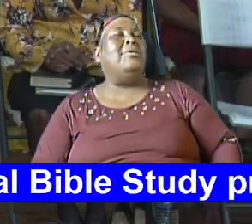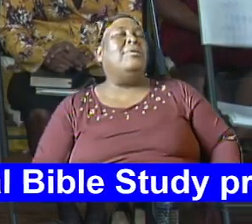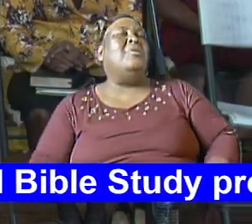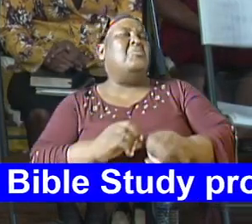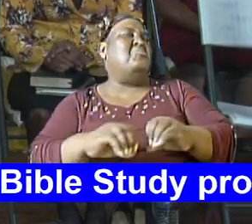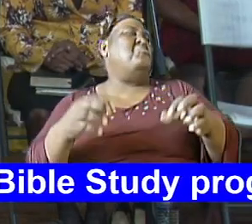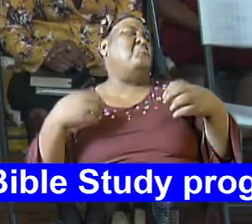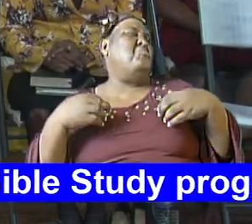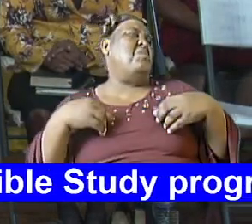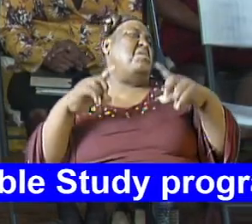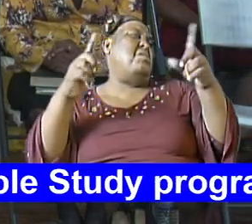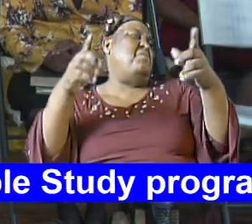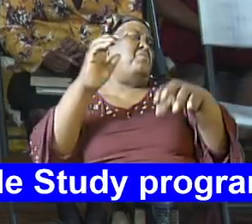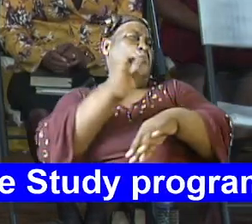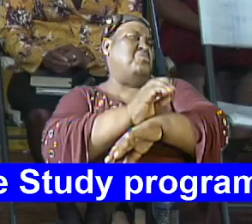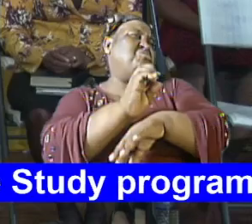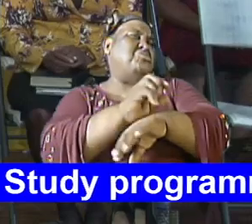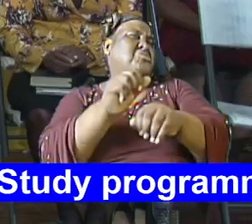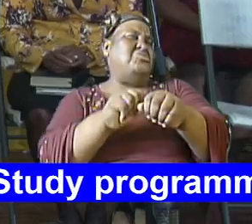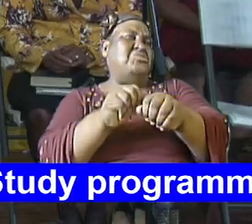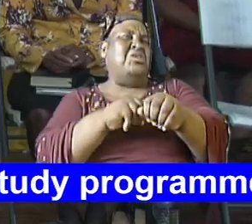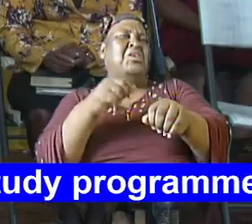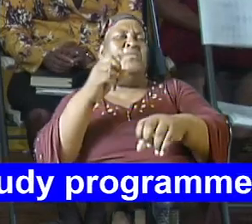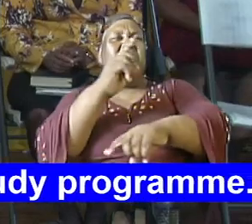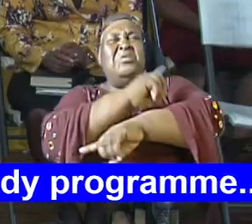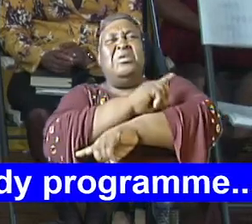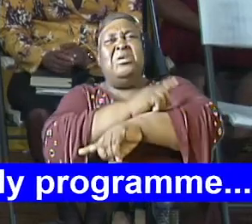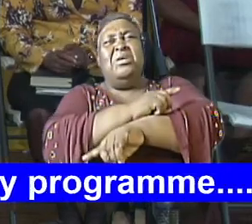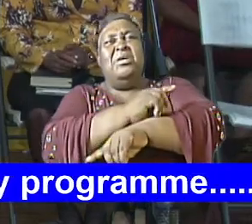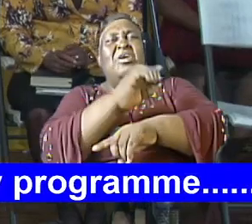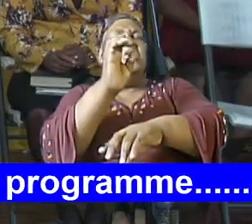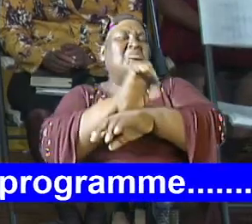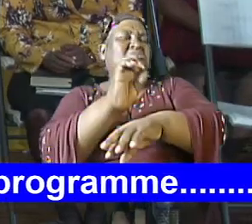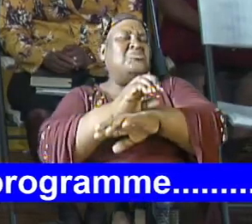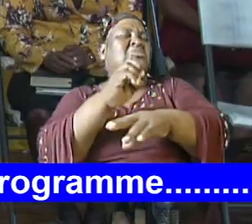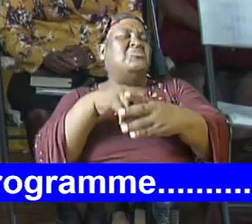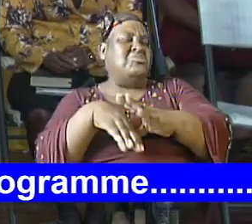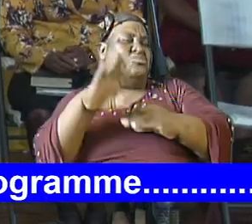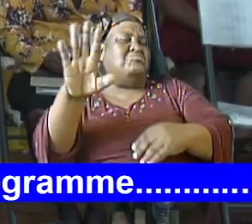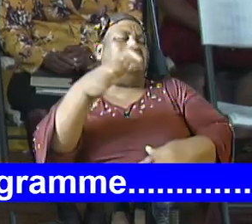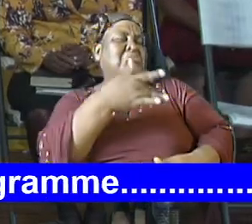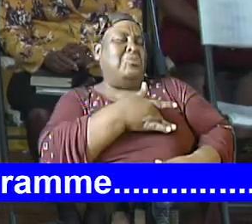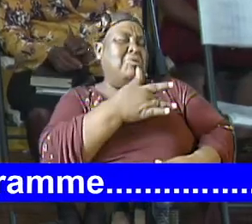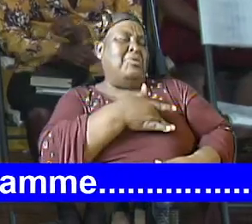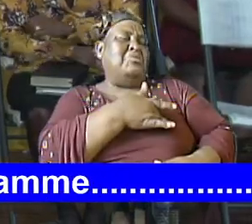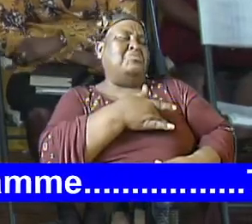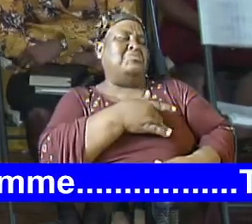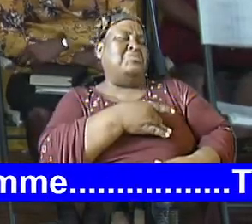You're not for go to church every day, man. You can't stay, man. You know, the church is in your heart.